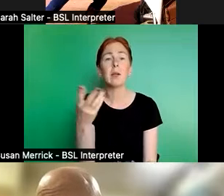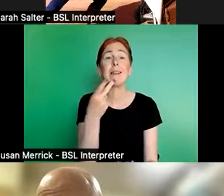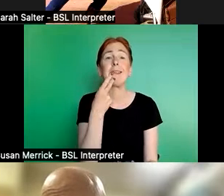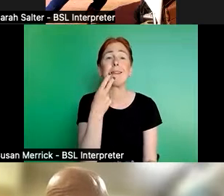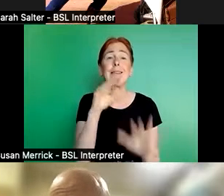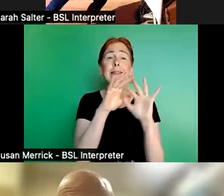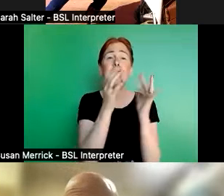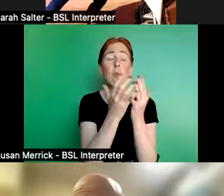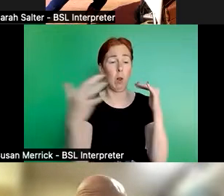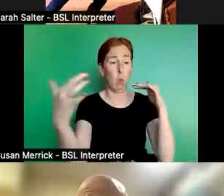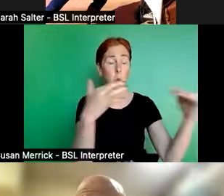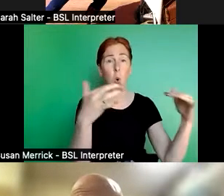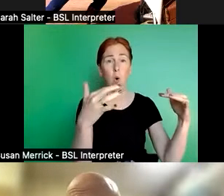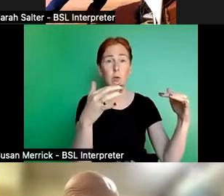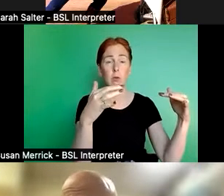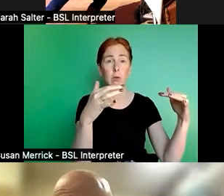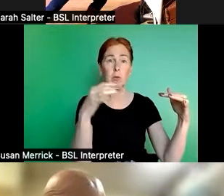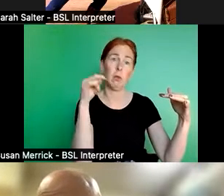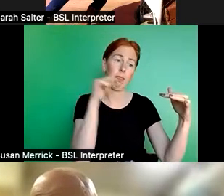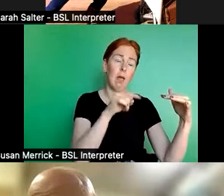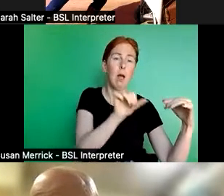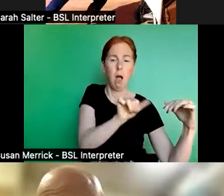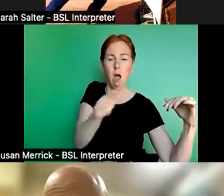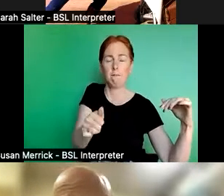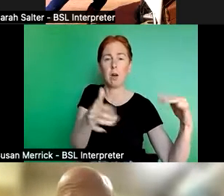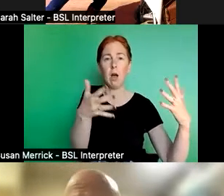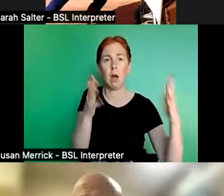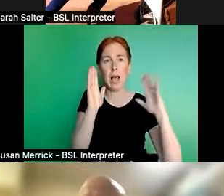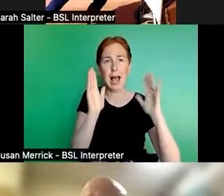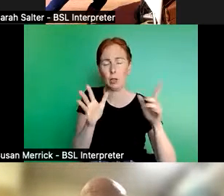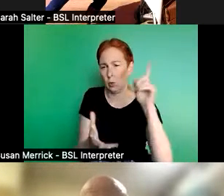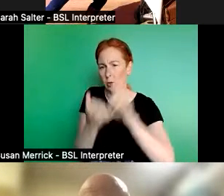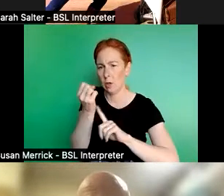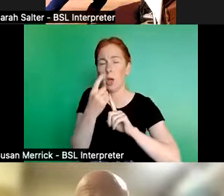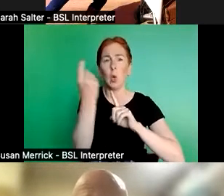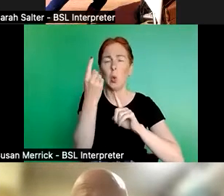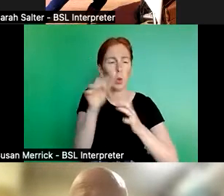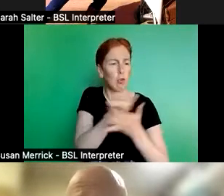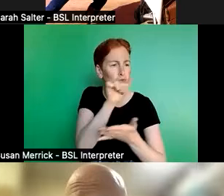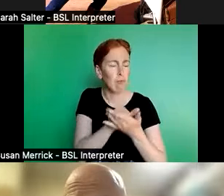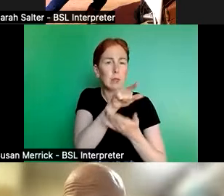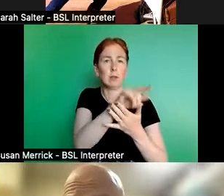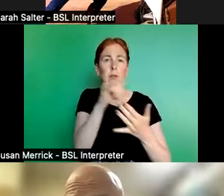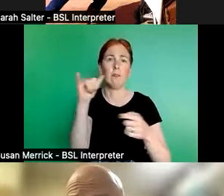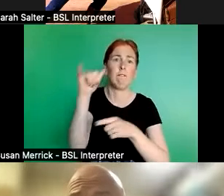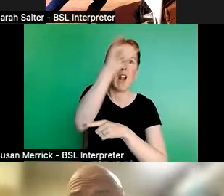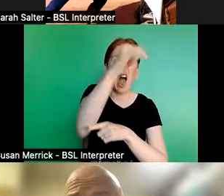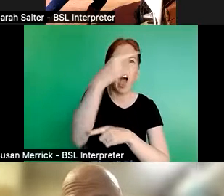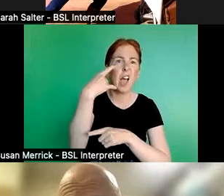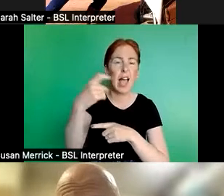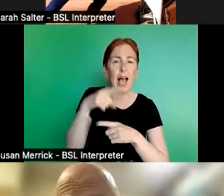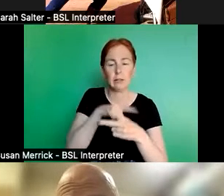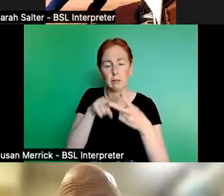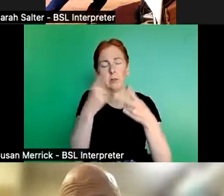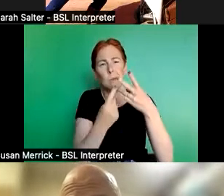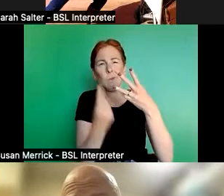and land a plane properly. And so the profession of orthoptics was born, and they've since expanded out, and they do huge amounts